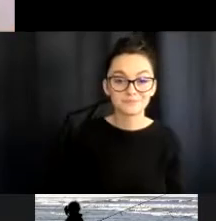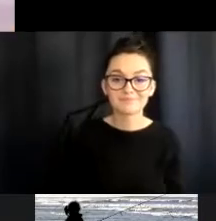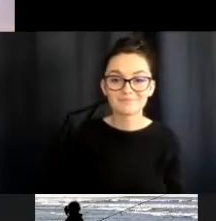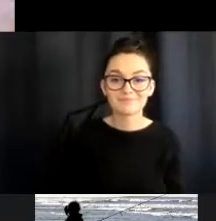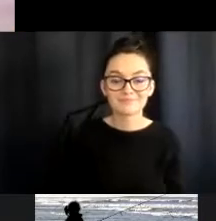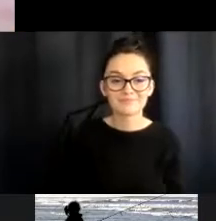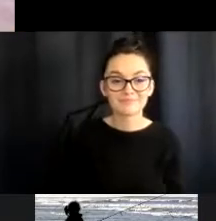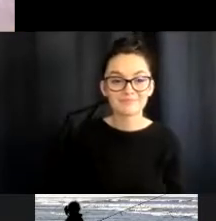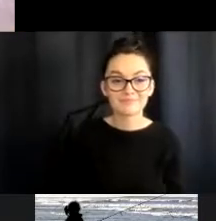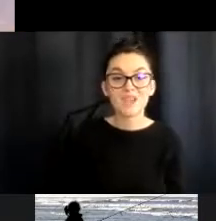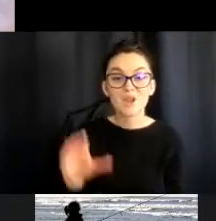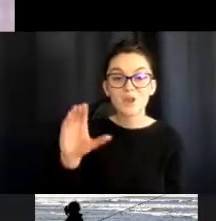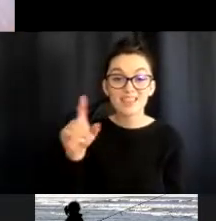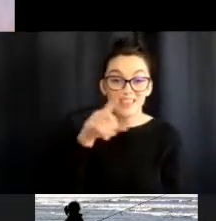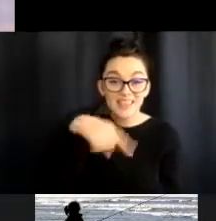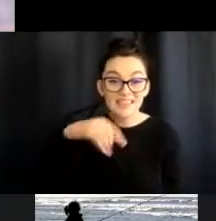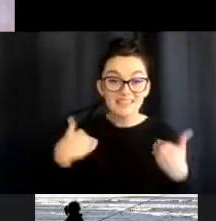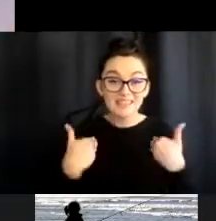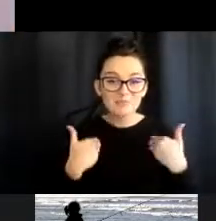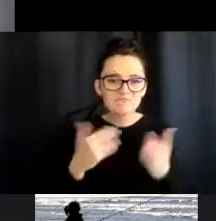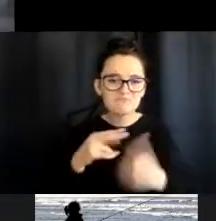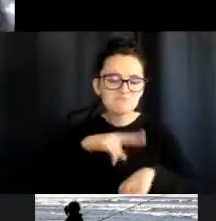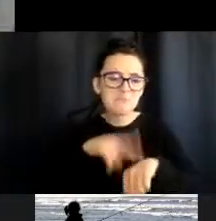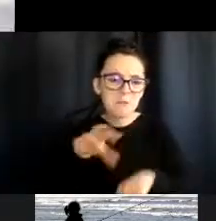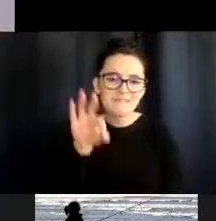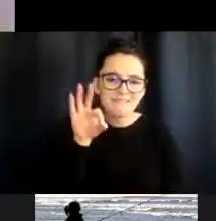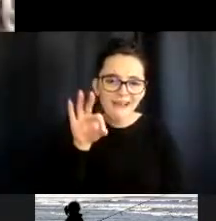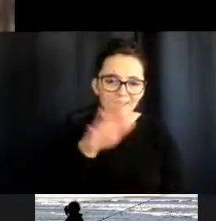are typically found in the spray zone are finger limpets,